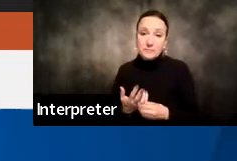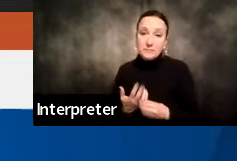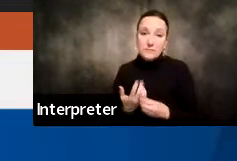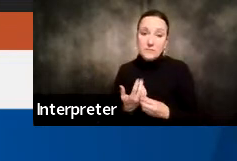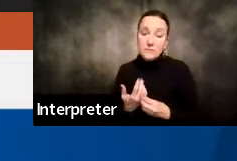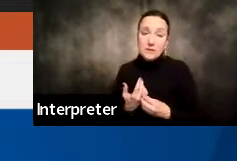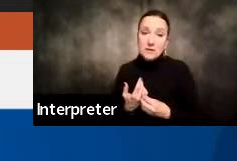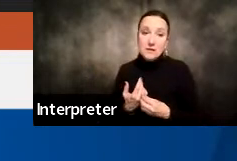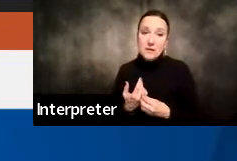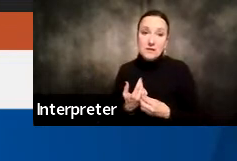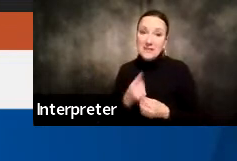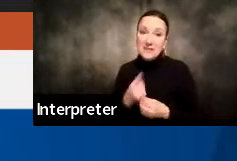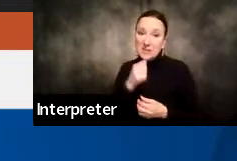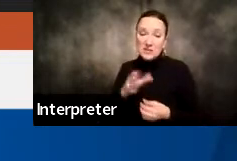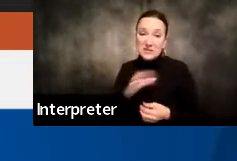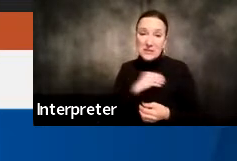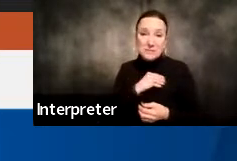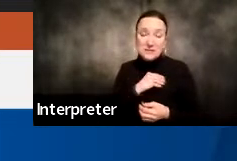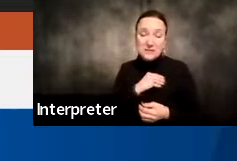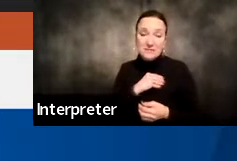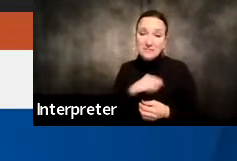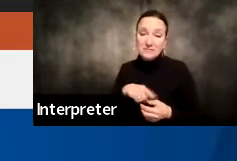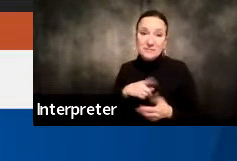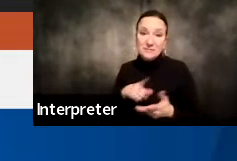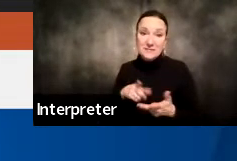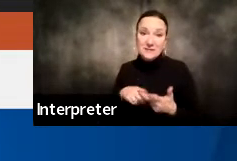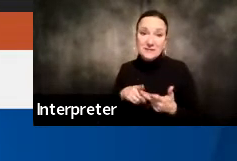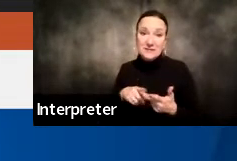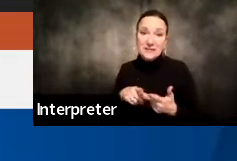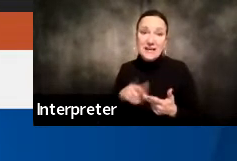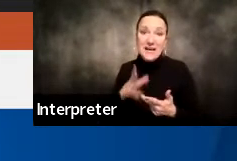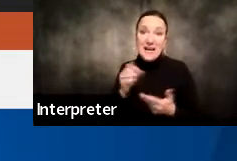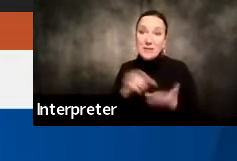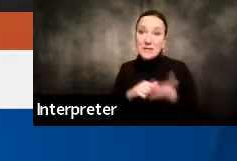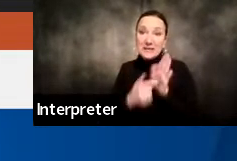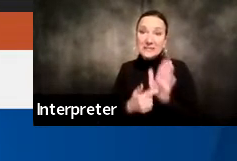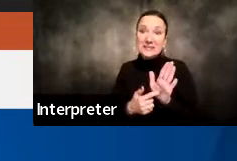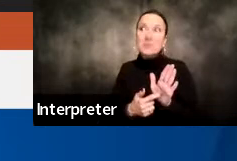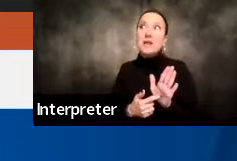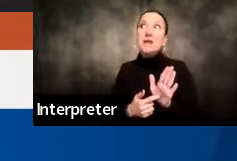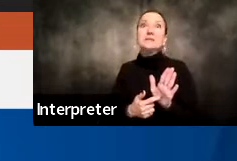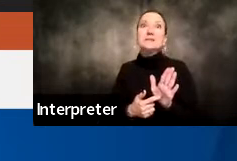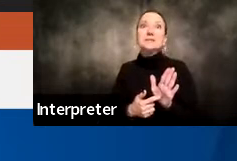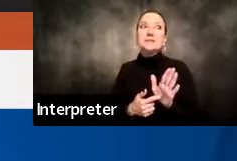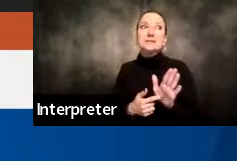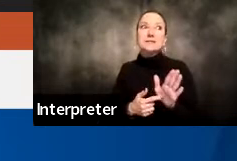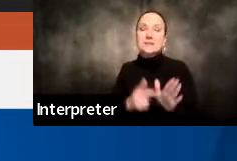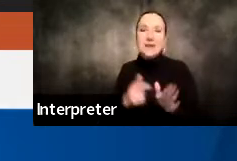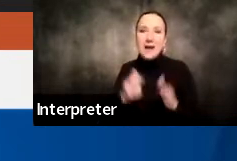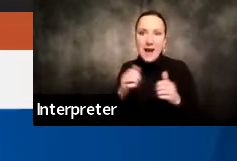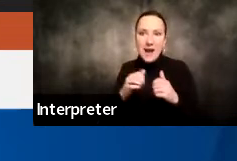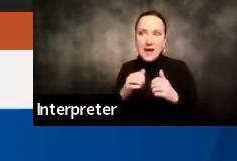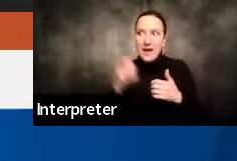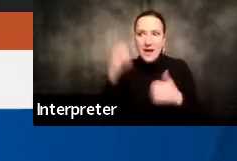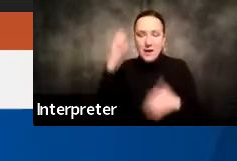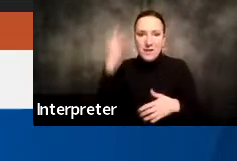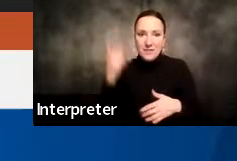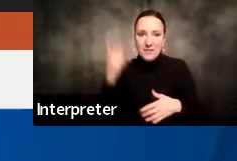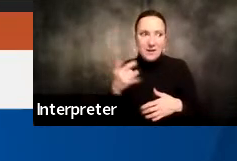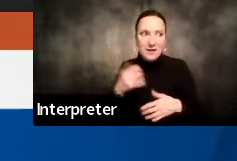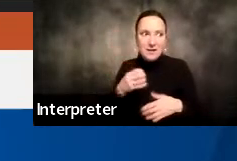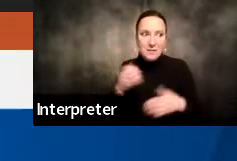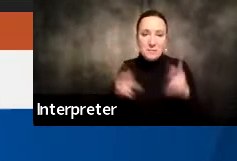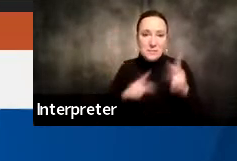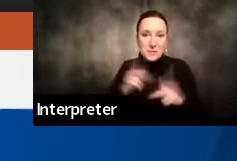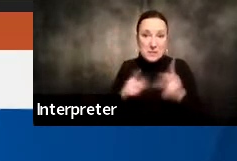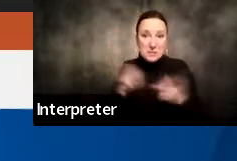It's unacceptable, and it's emblematic of the unpermitted and road work that is